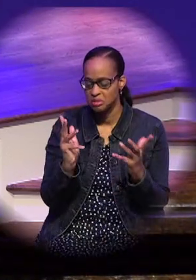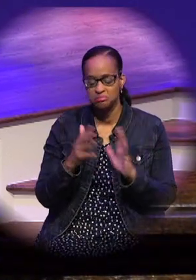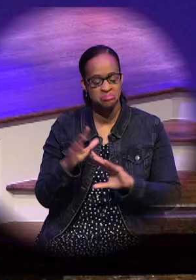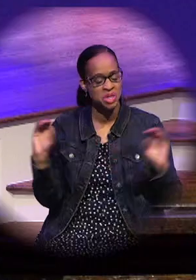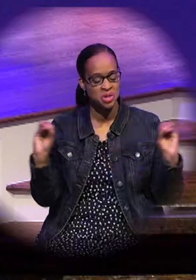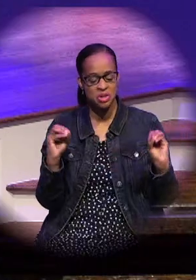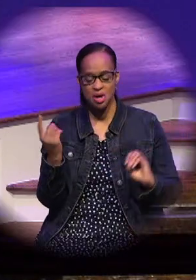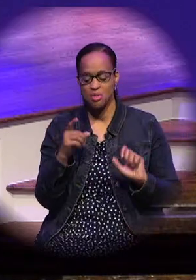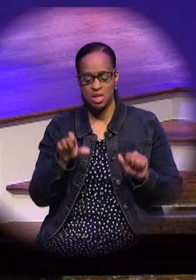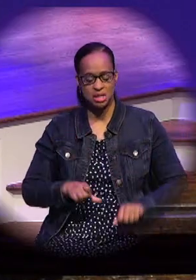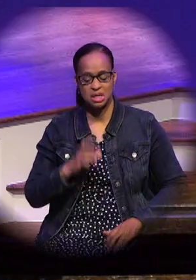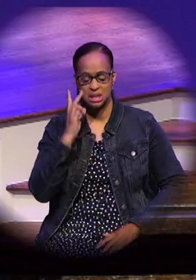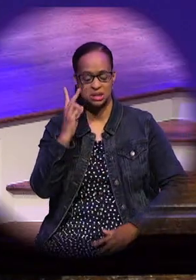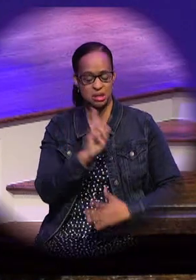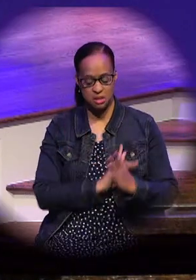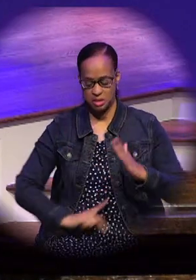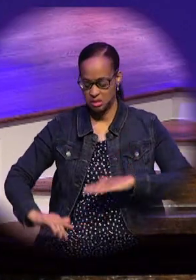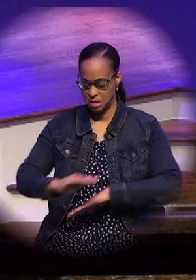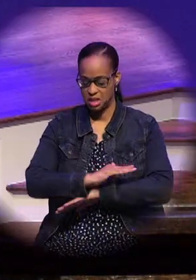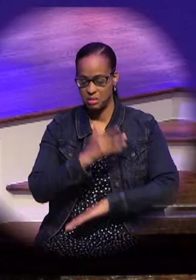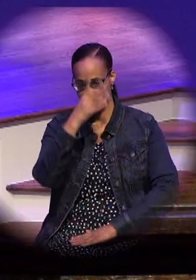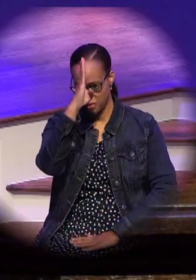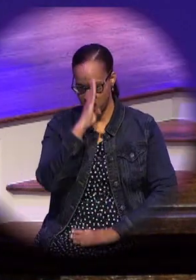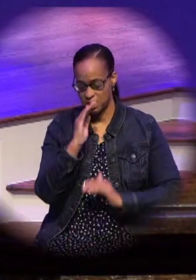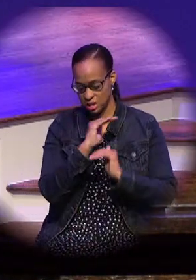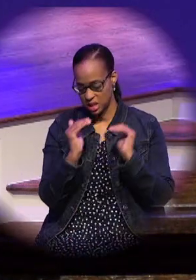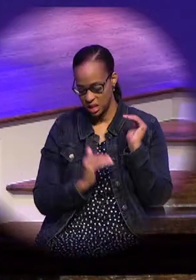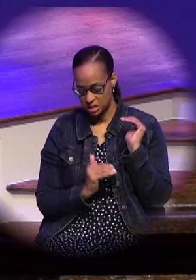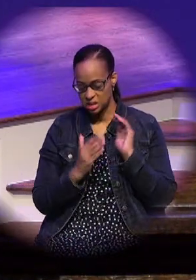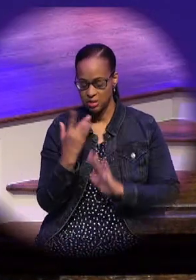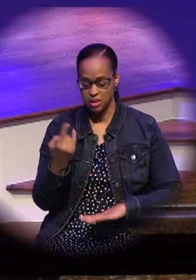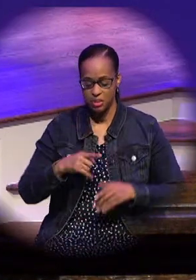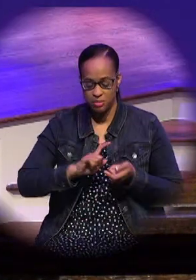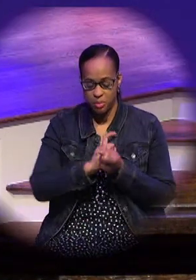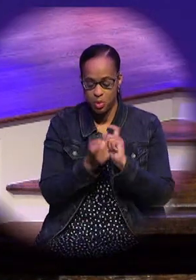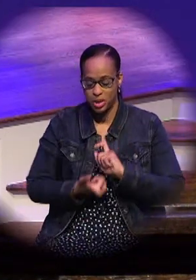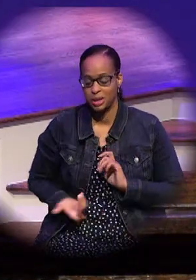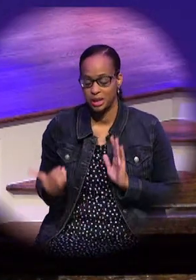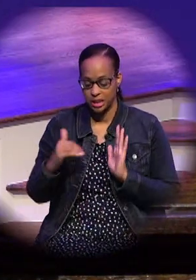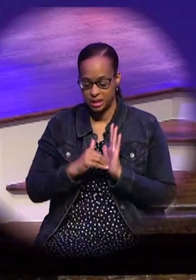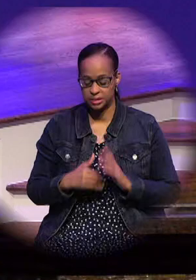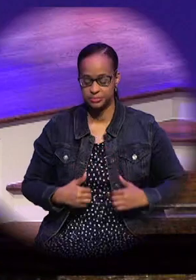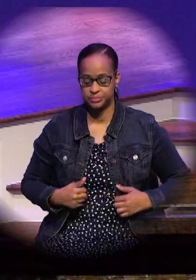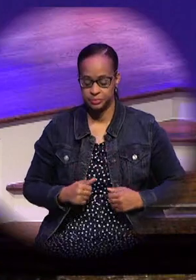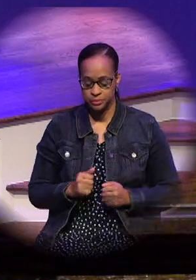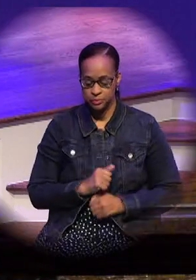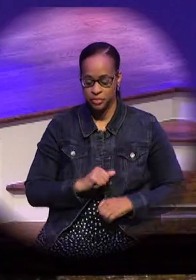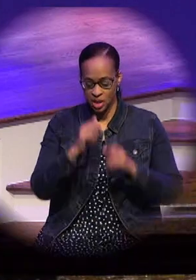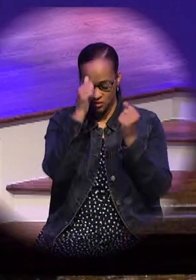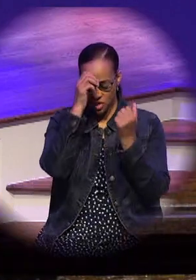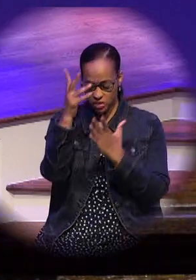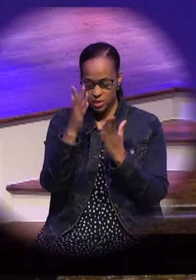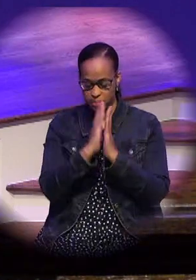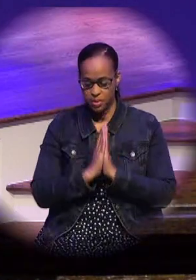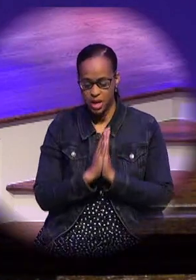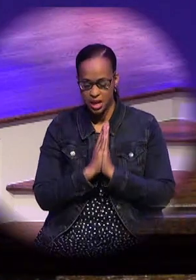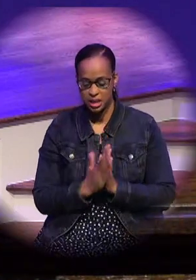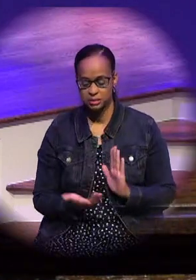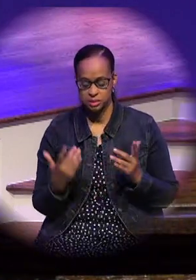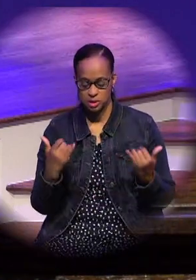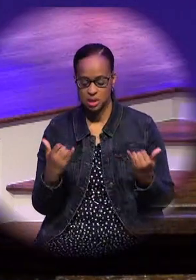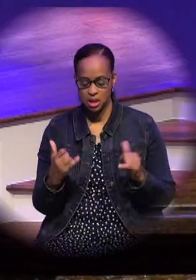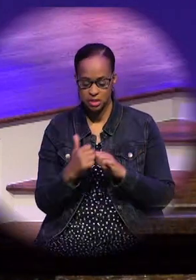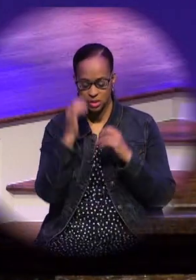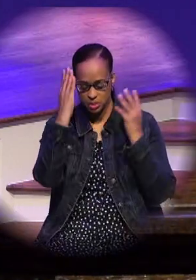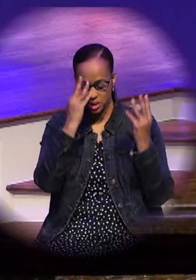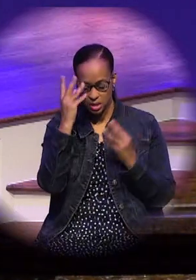one can see the kingdom of God unless they are born again.'" Father, we pray today that the words of my mouth and the